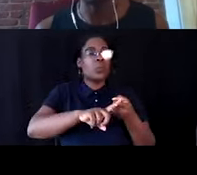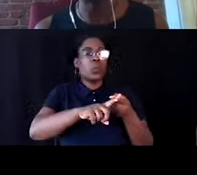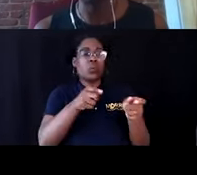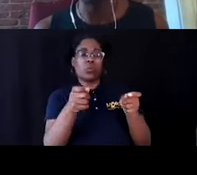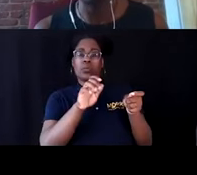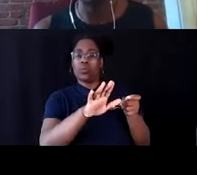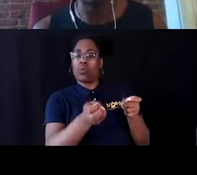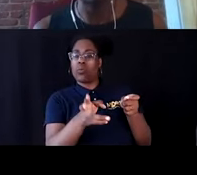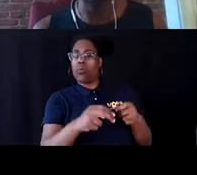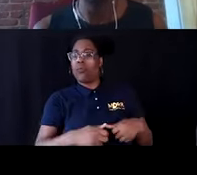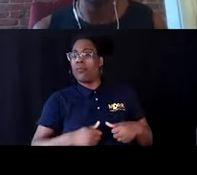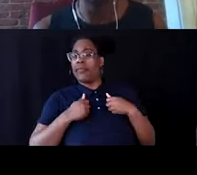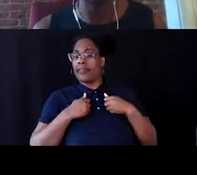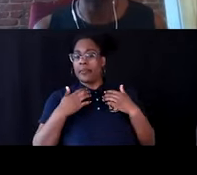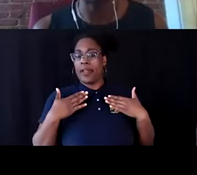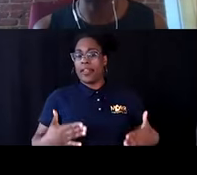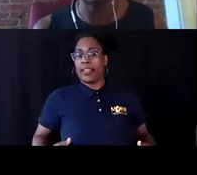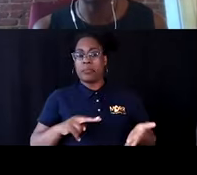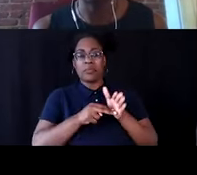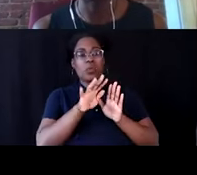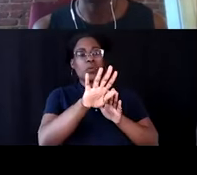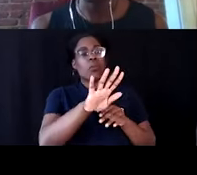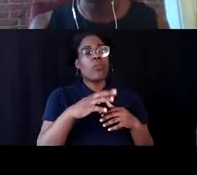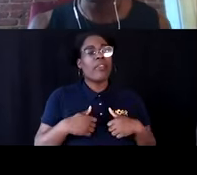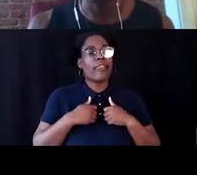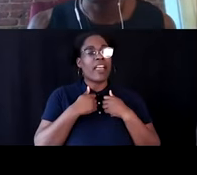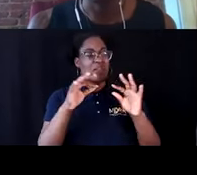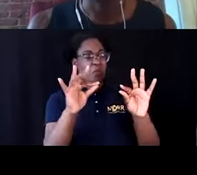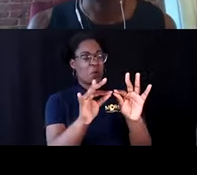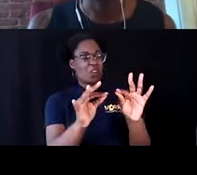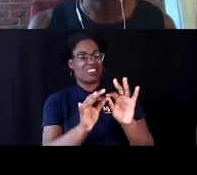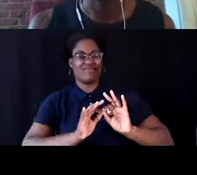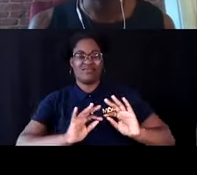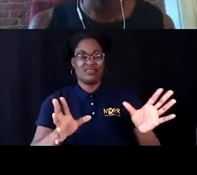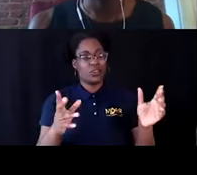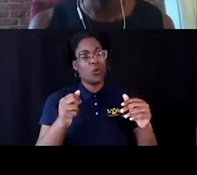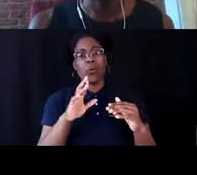also devalue those people because of the ways that their brains work.